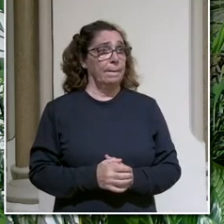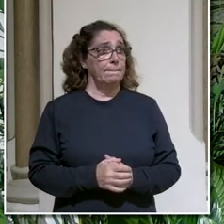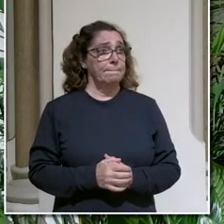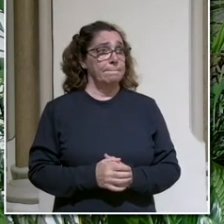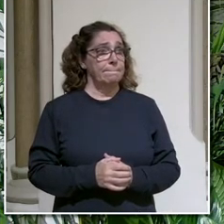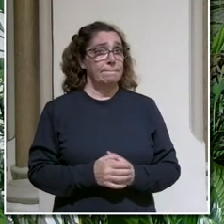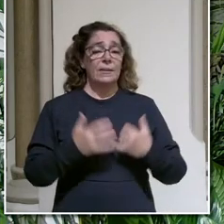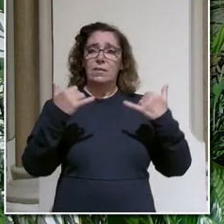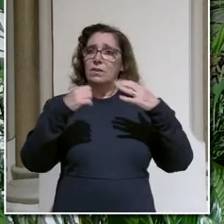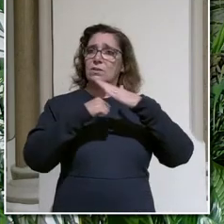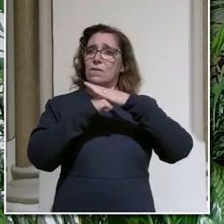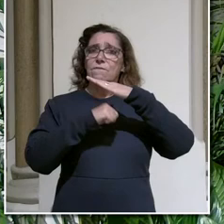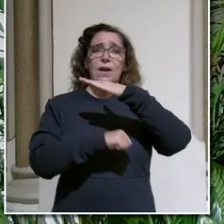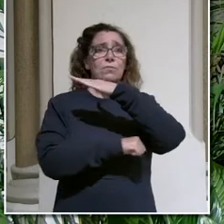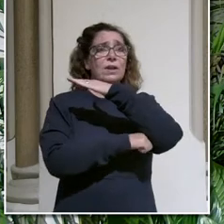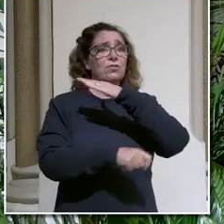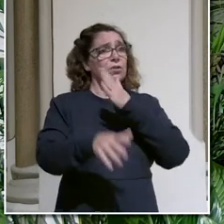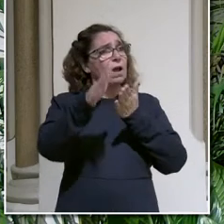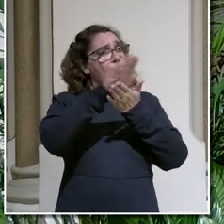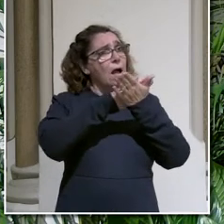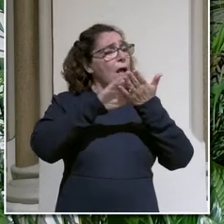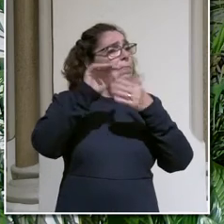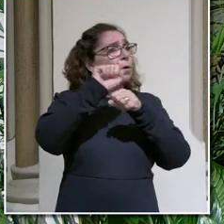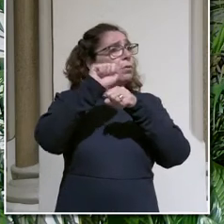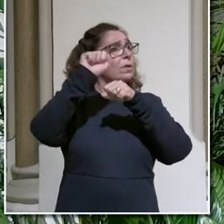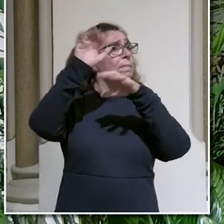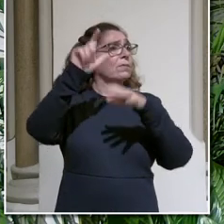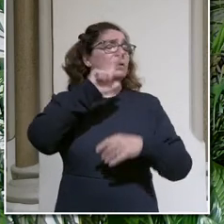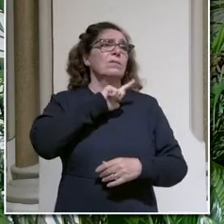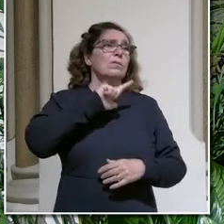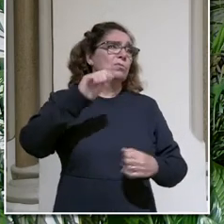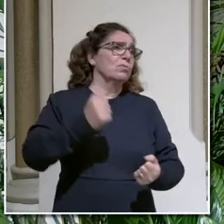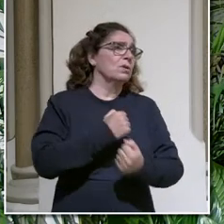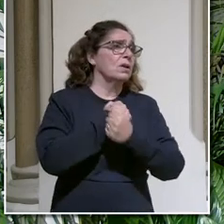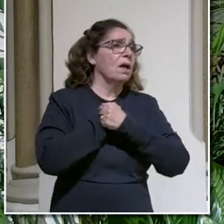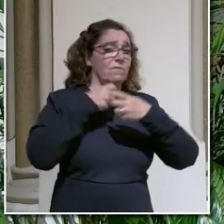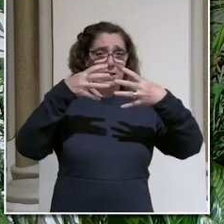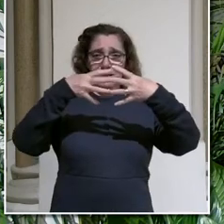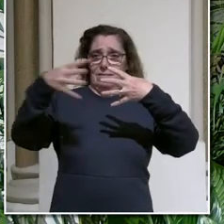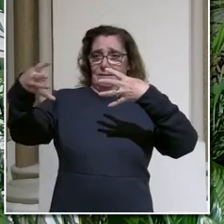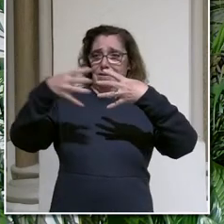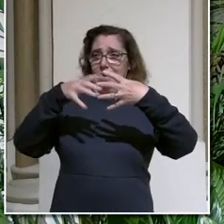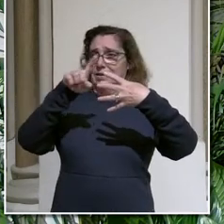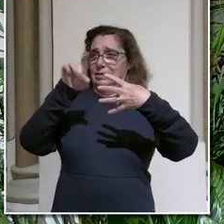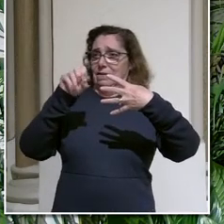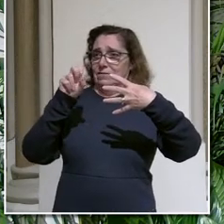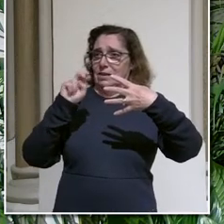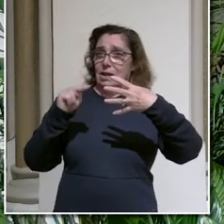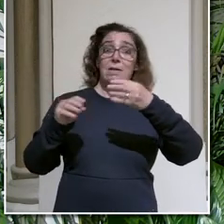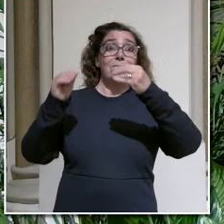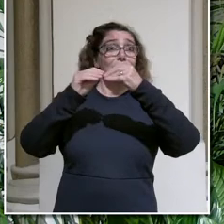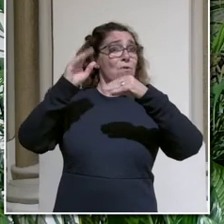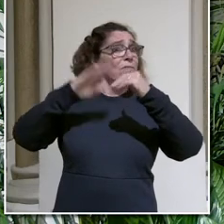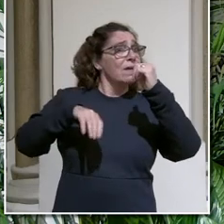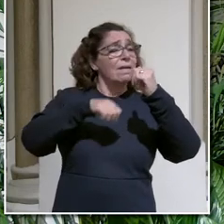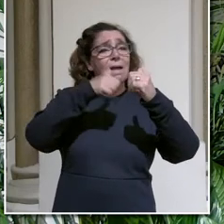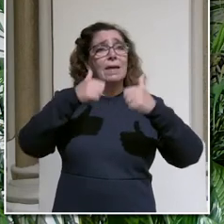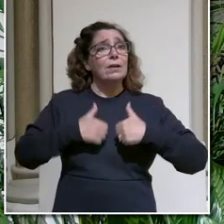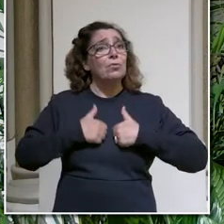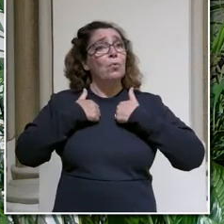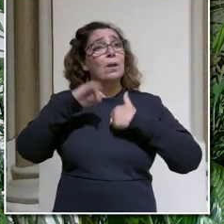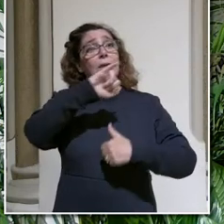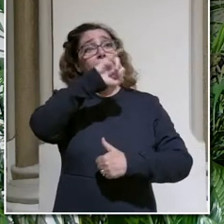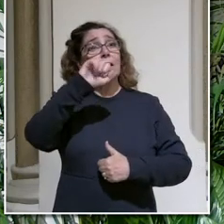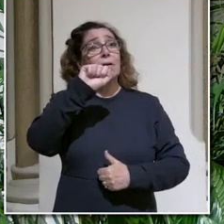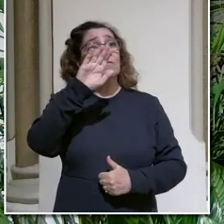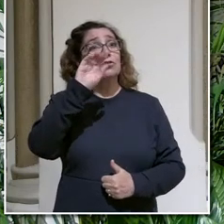His foundation upon the holy mountains the Lord loves, the gates of Zion more than any dwelling of Jacob.